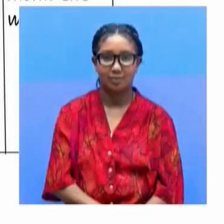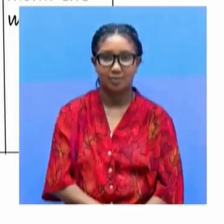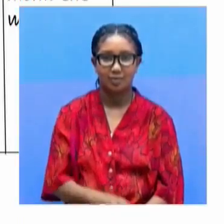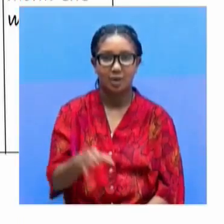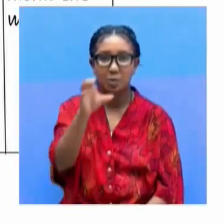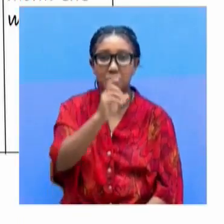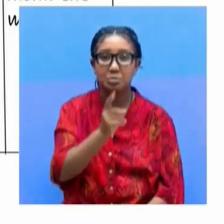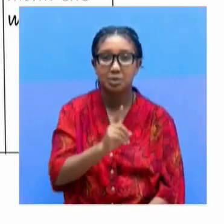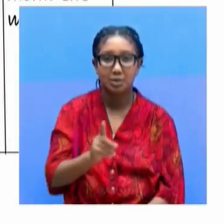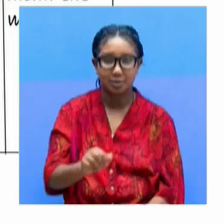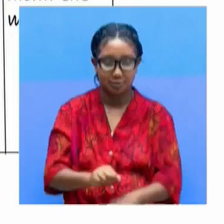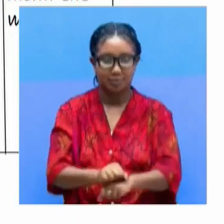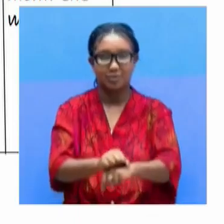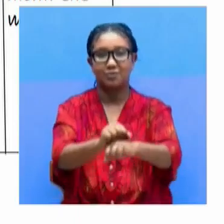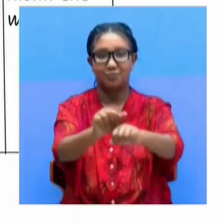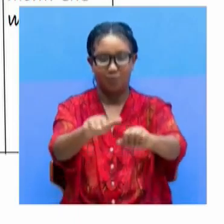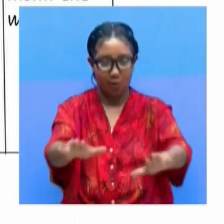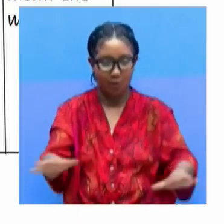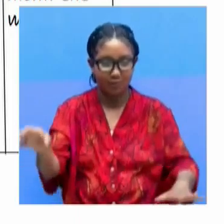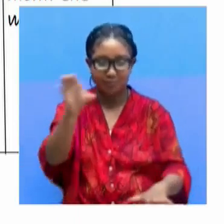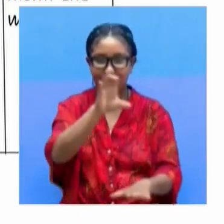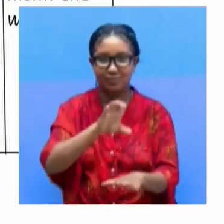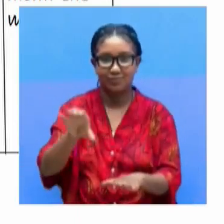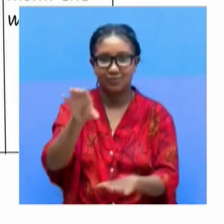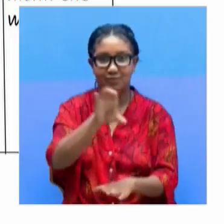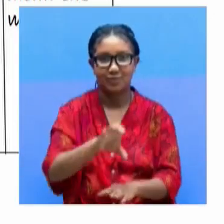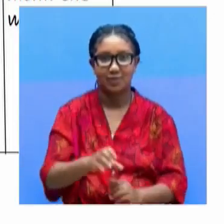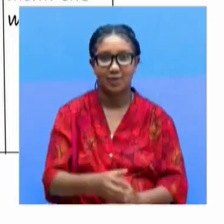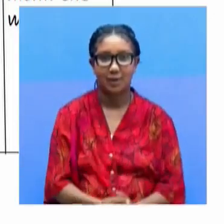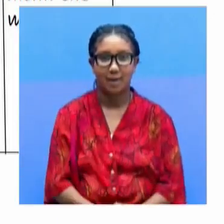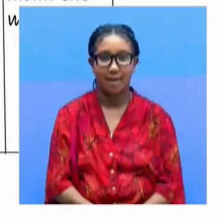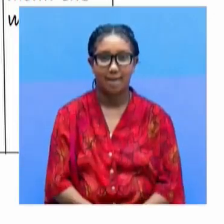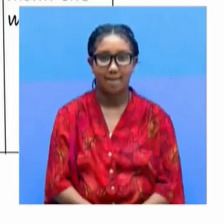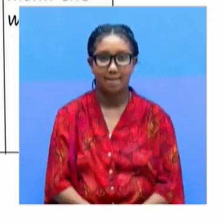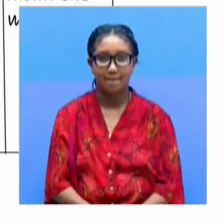on the floor.